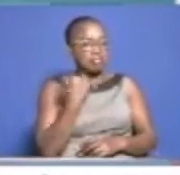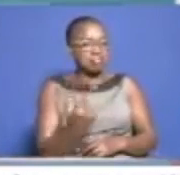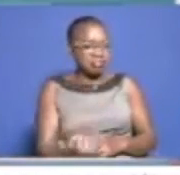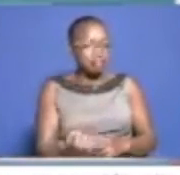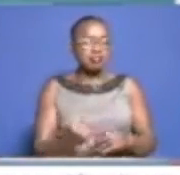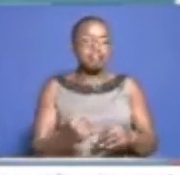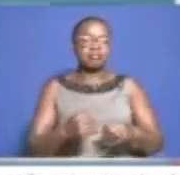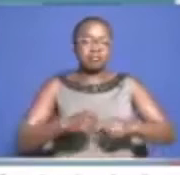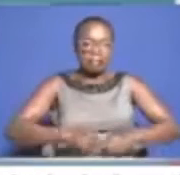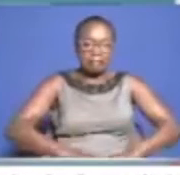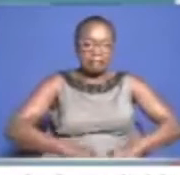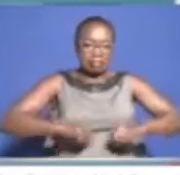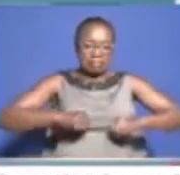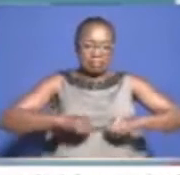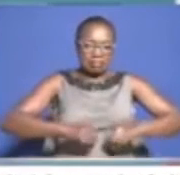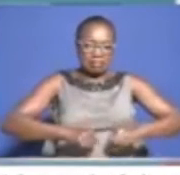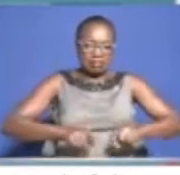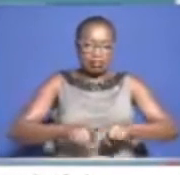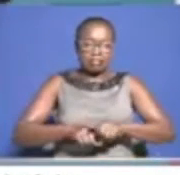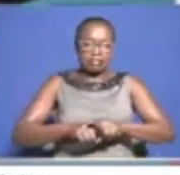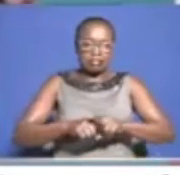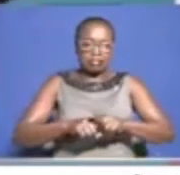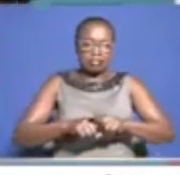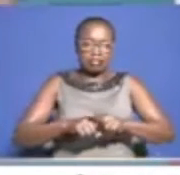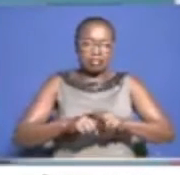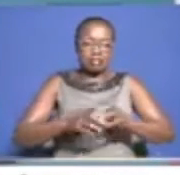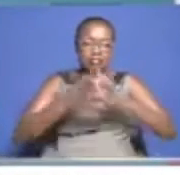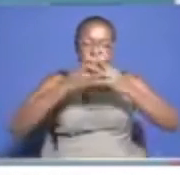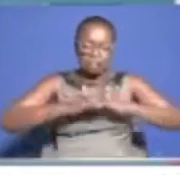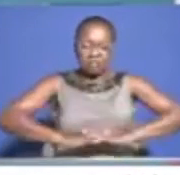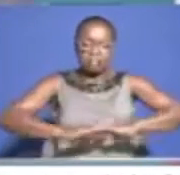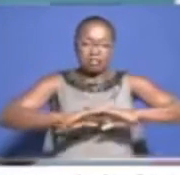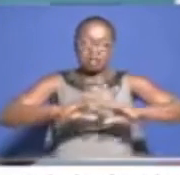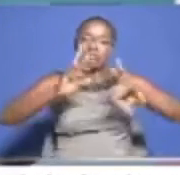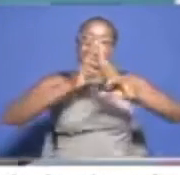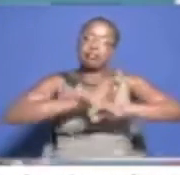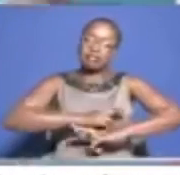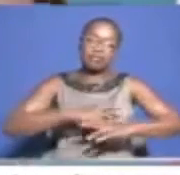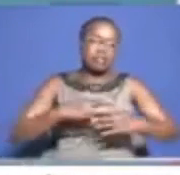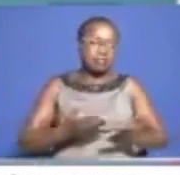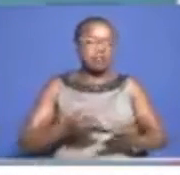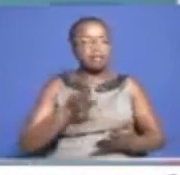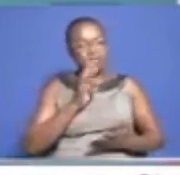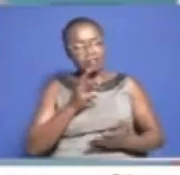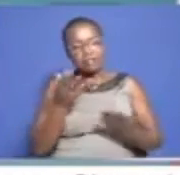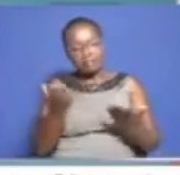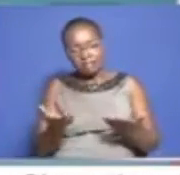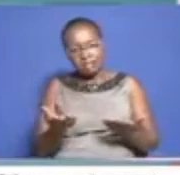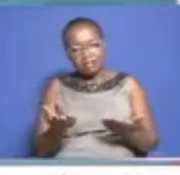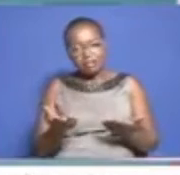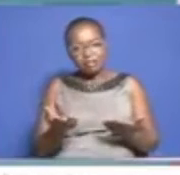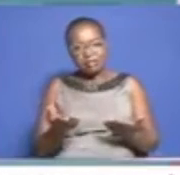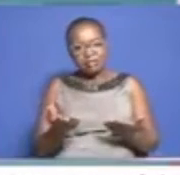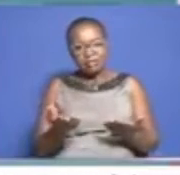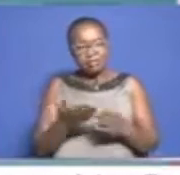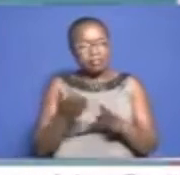ups, this number of deadlift, of squats, of stuff like that, you need to rest this way, you need to drink water this way. You know, because